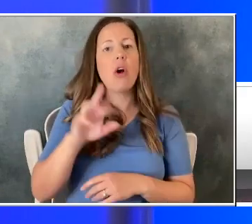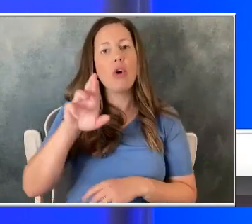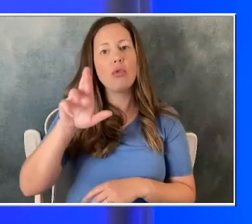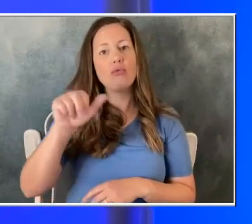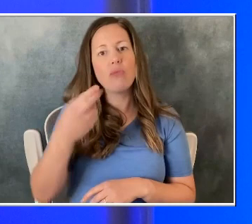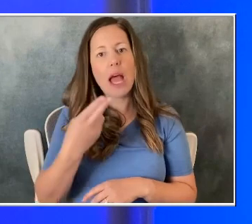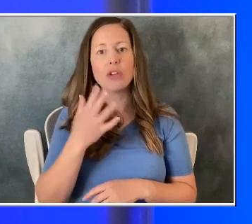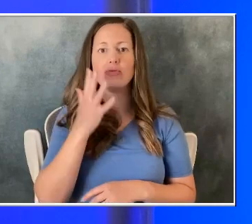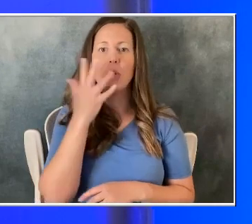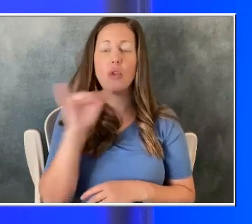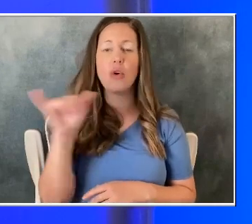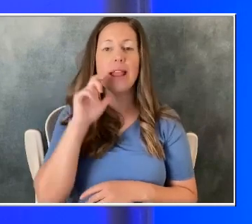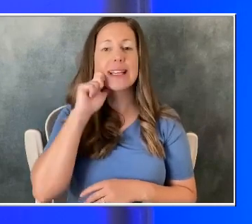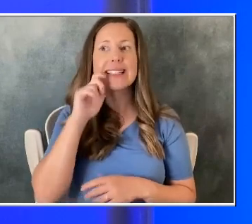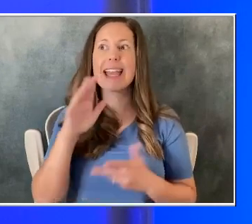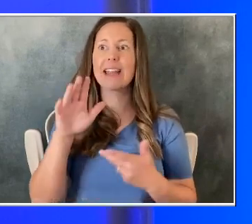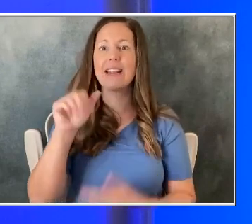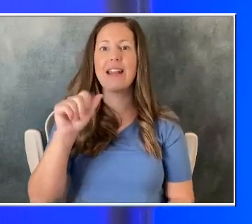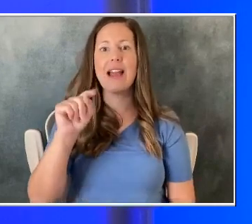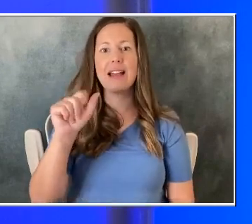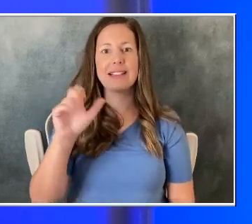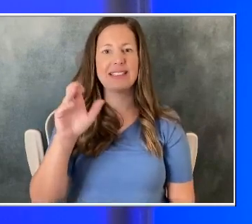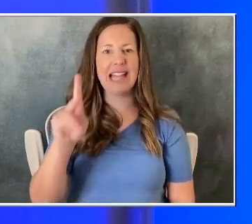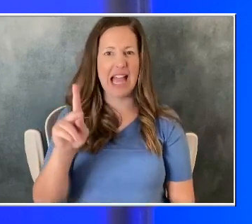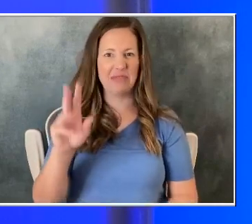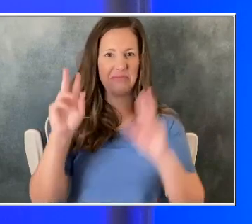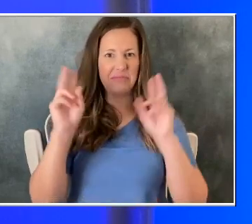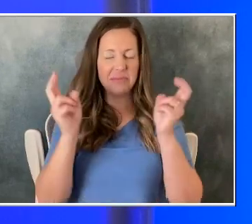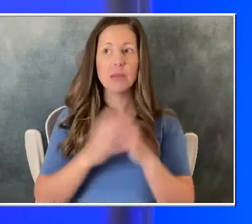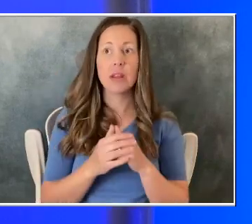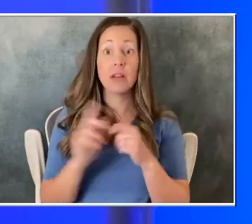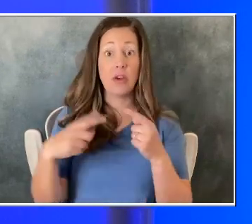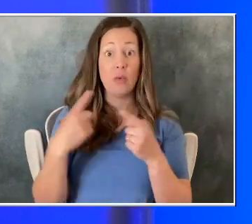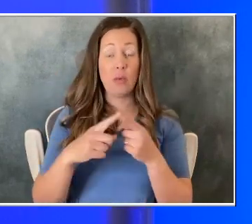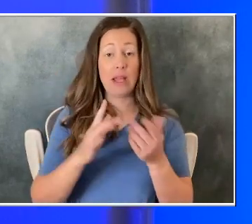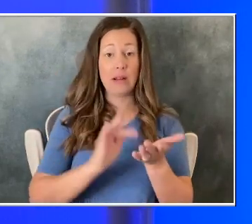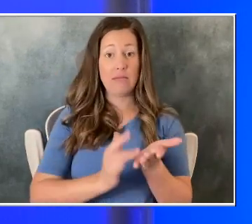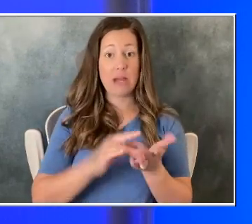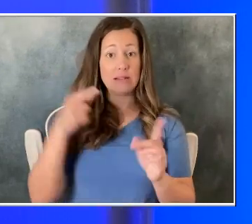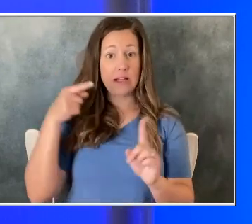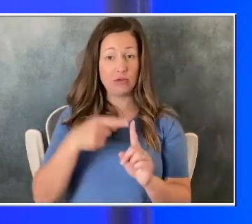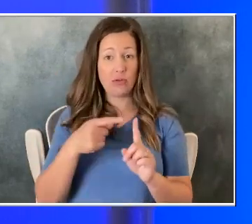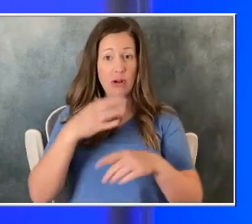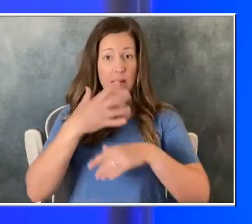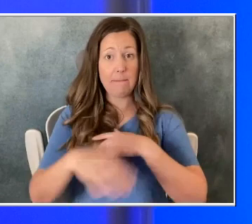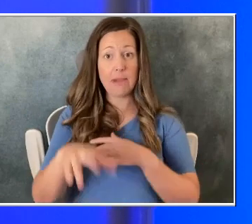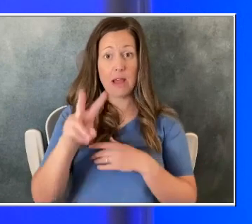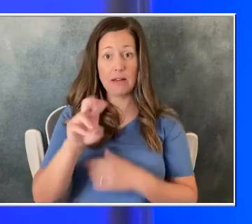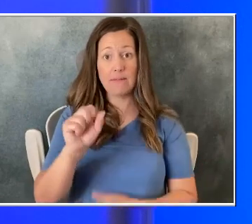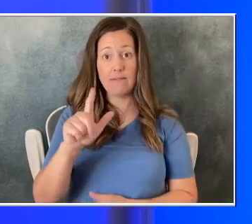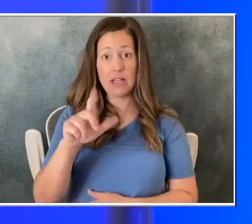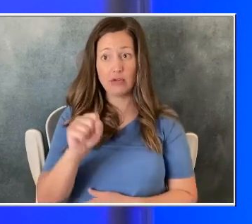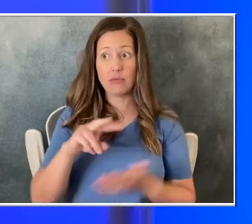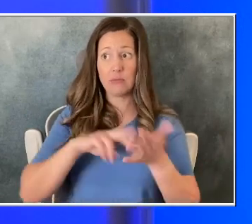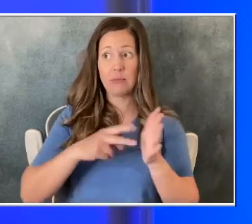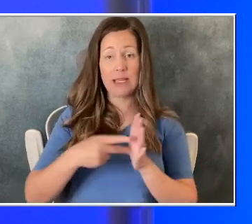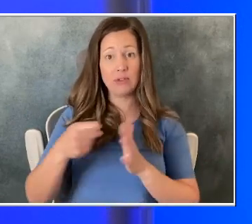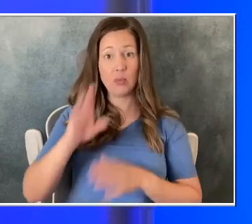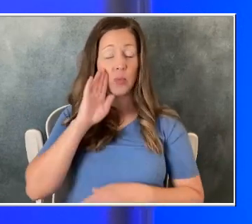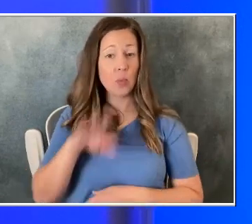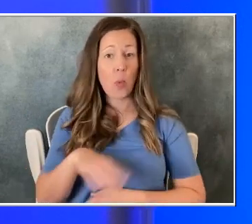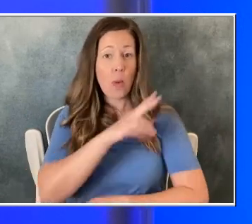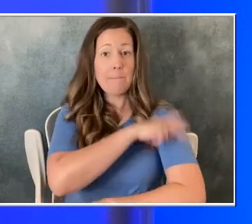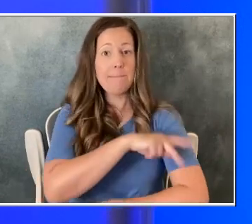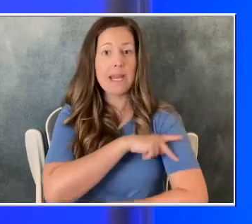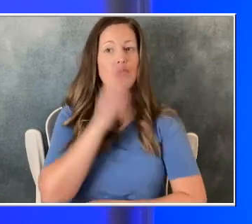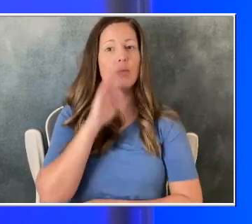skin's being attacked. When you have medication that targets the blood vessels, you know that that patient's going to get bruises on their